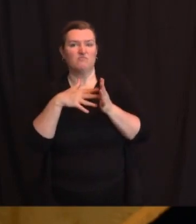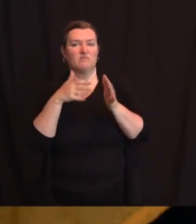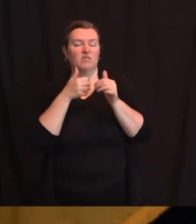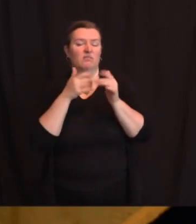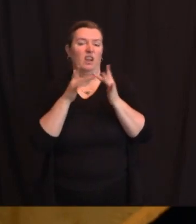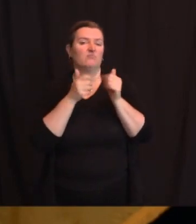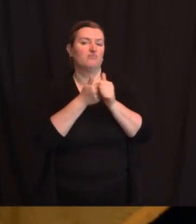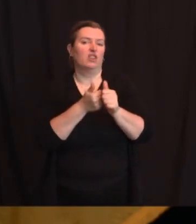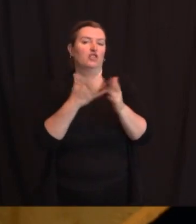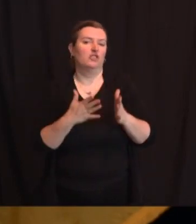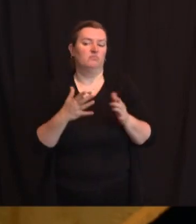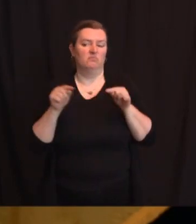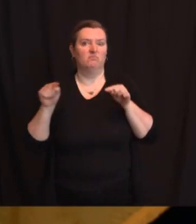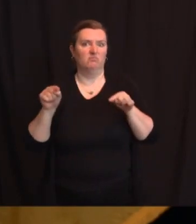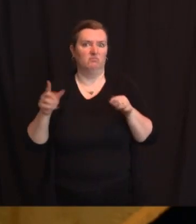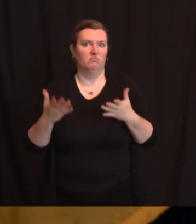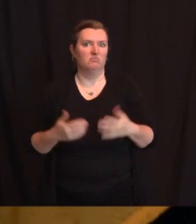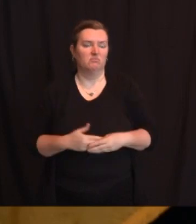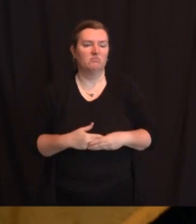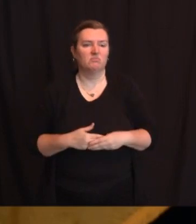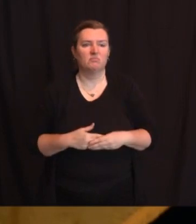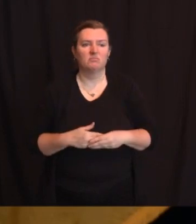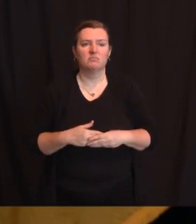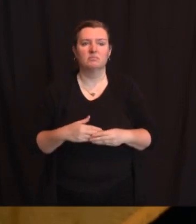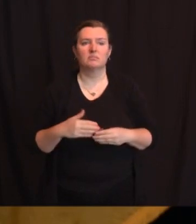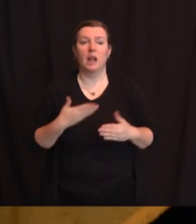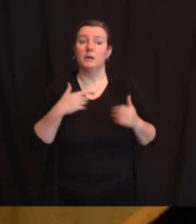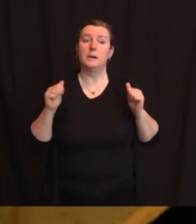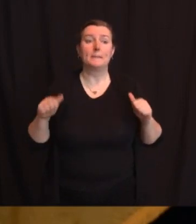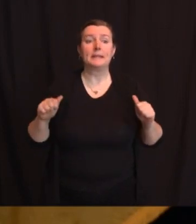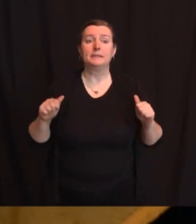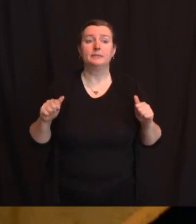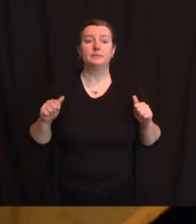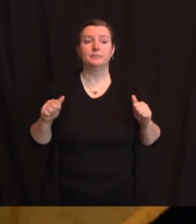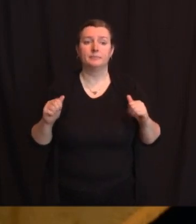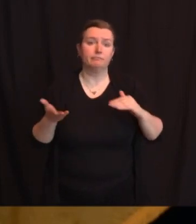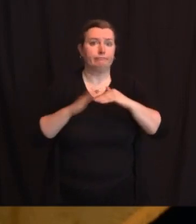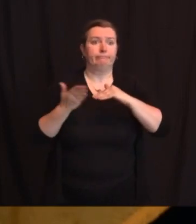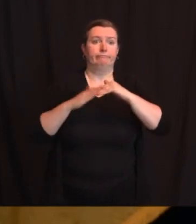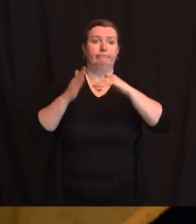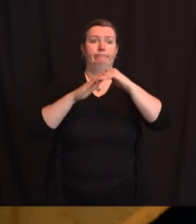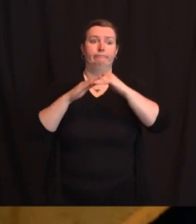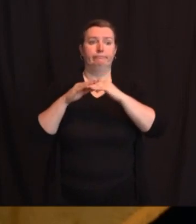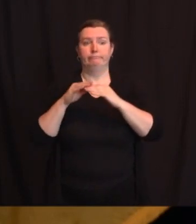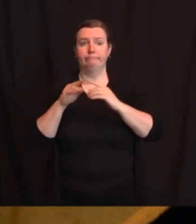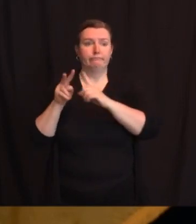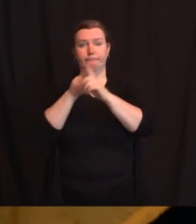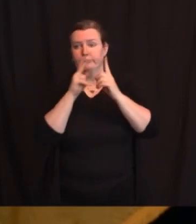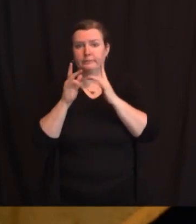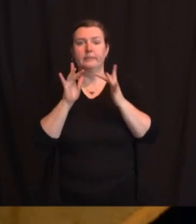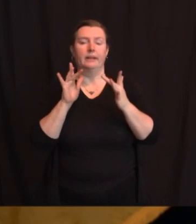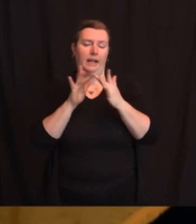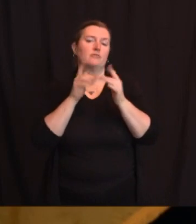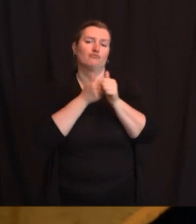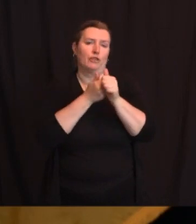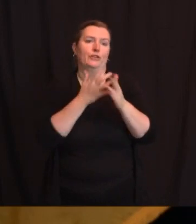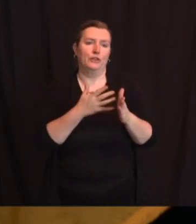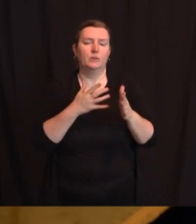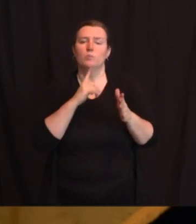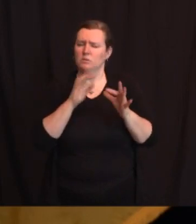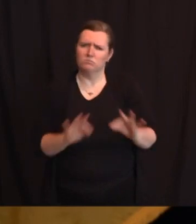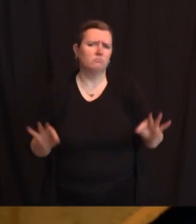to scale our contact tracing capacity is absolutely crucial. To do this, we're rolling out a plan that will